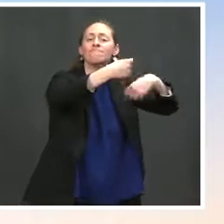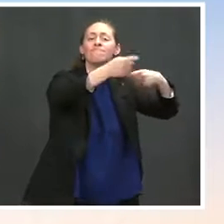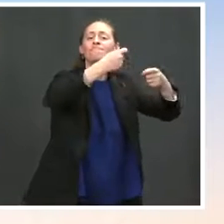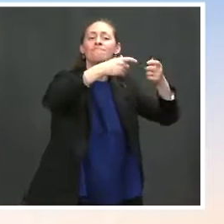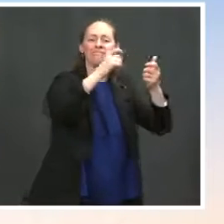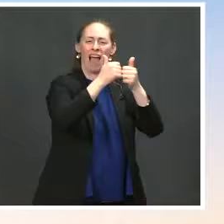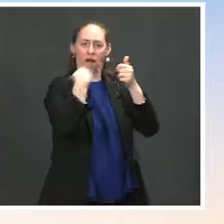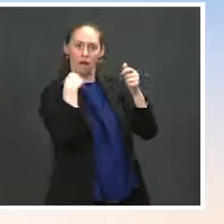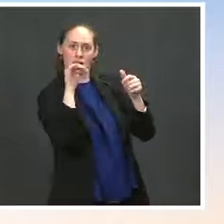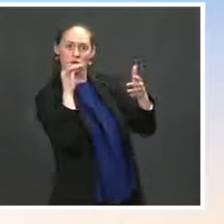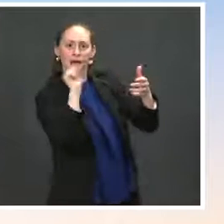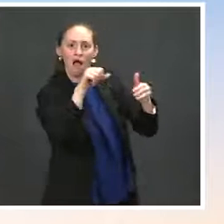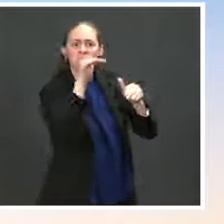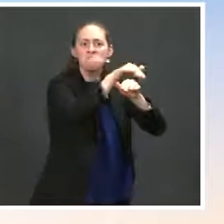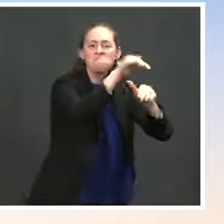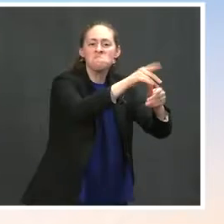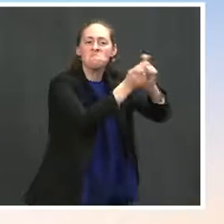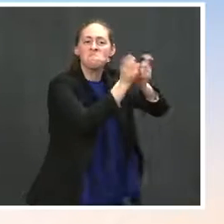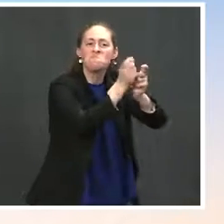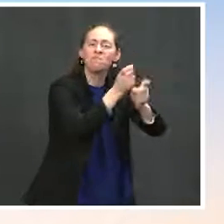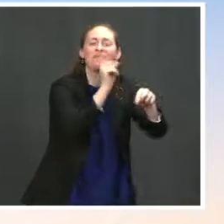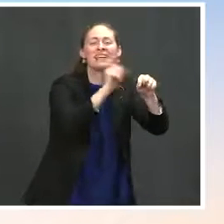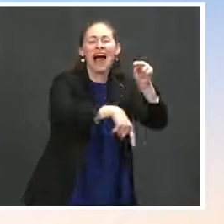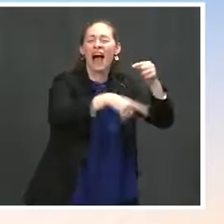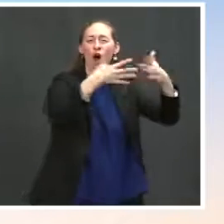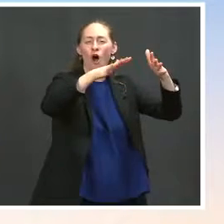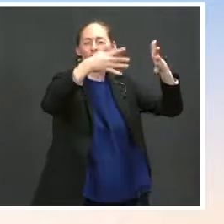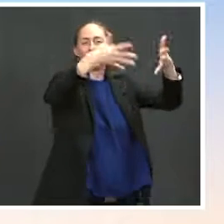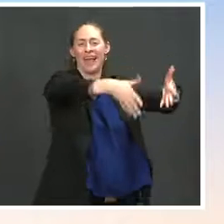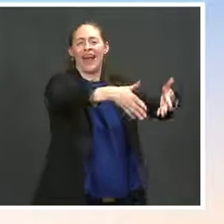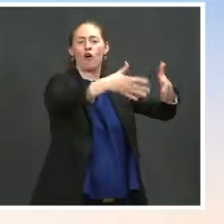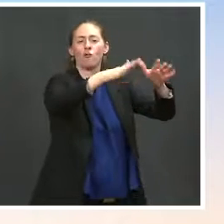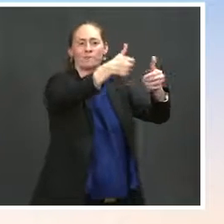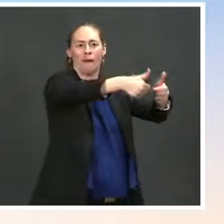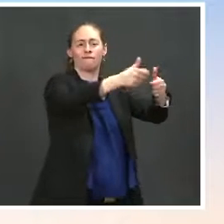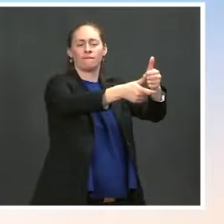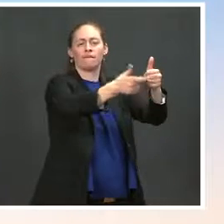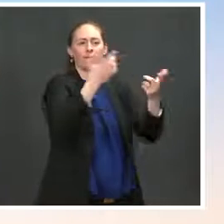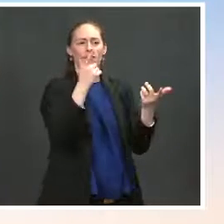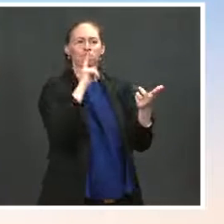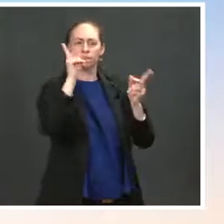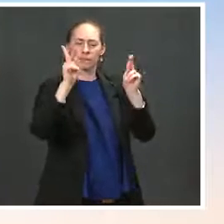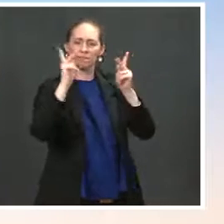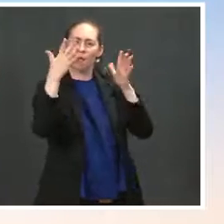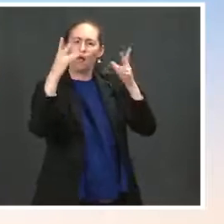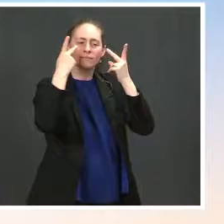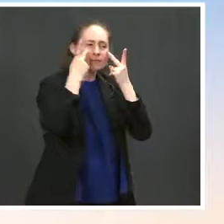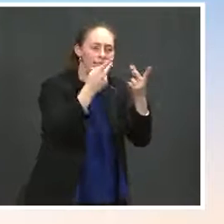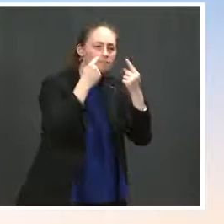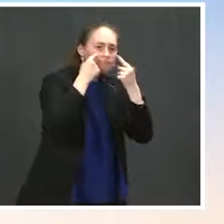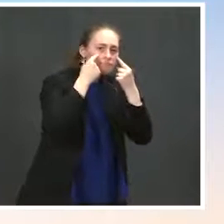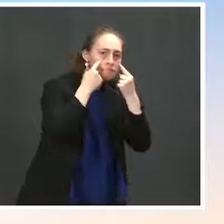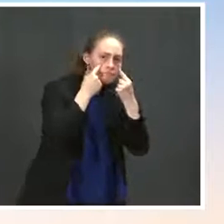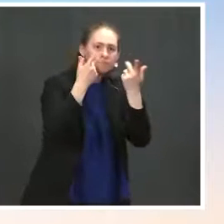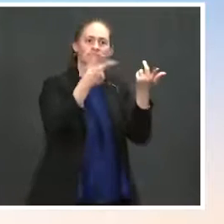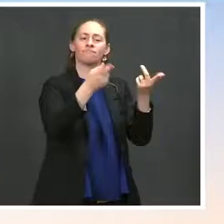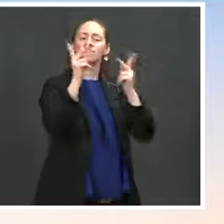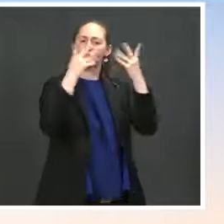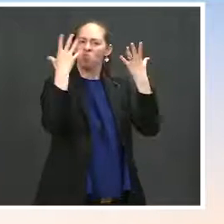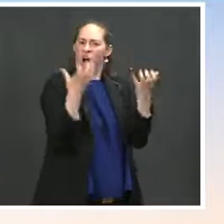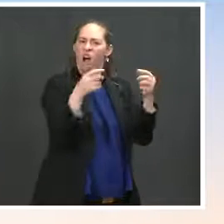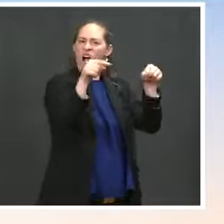of entrenchment, and those jobs will be there. And people will see that this is the product people want to buy. And they will